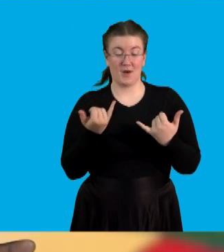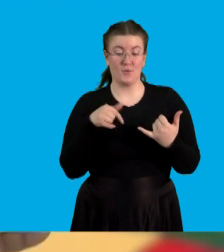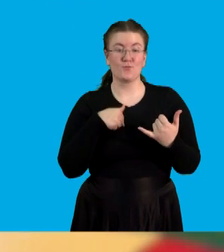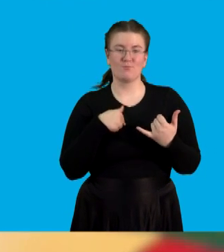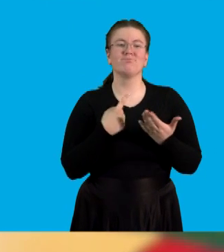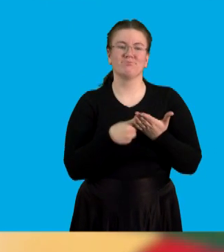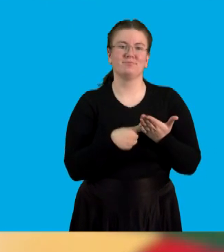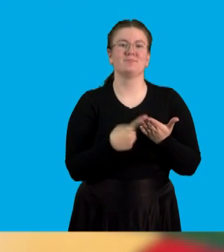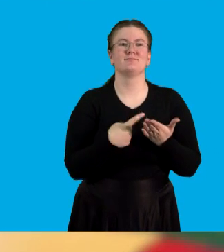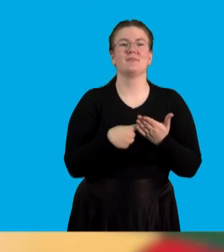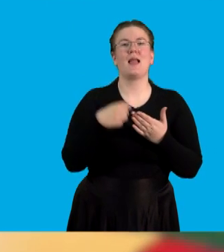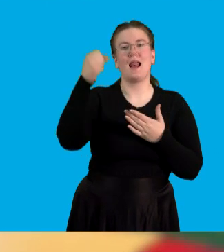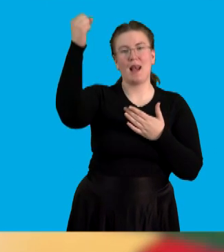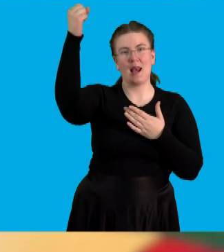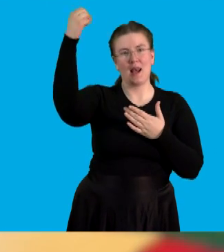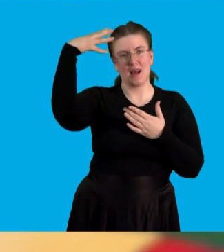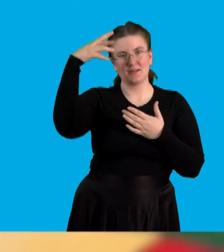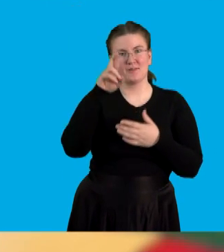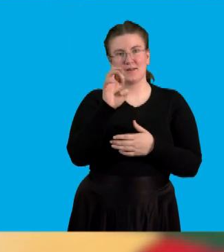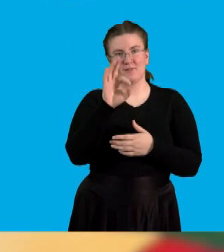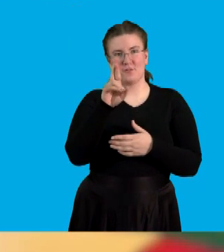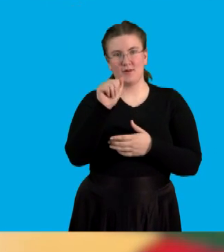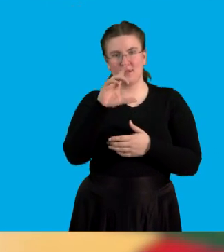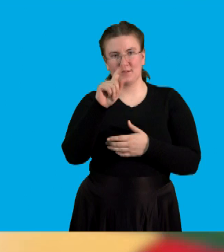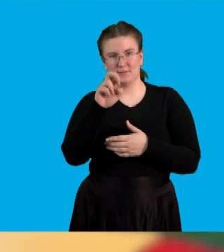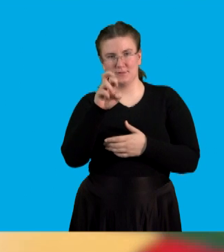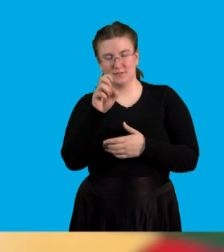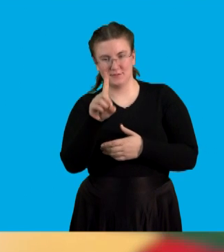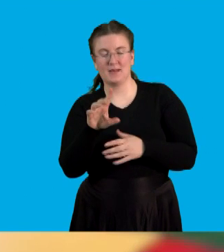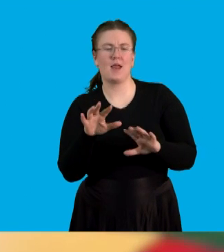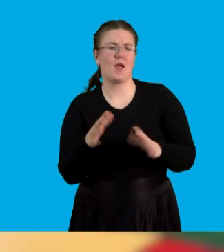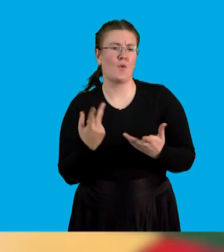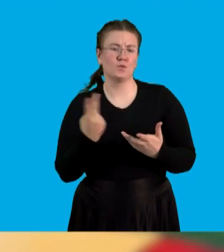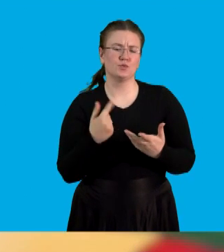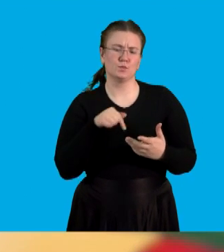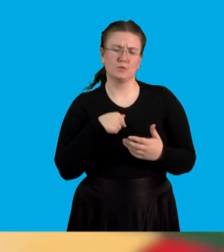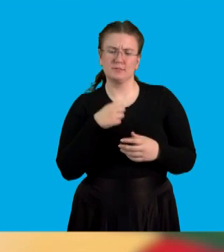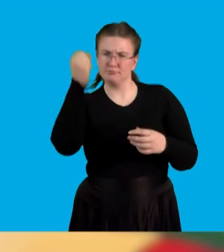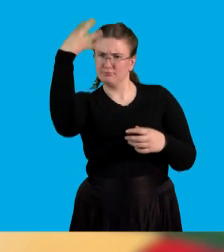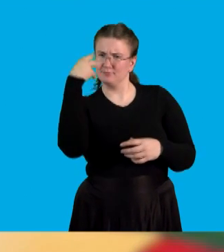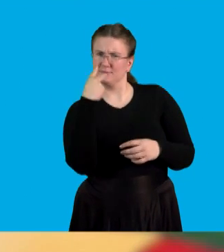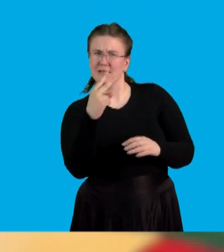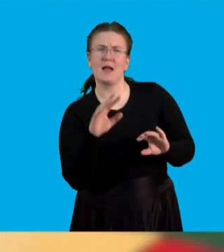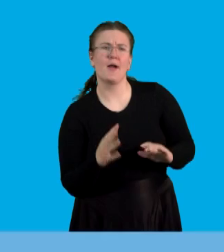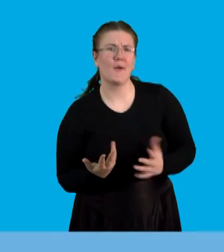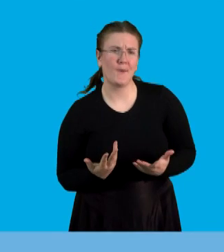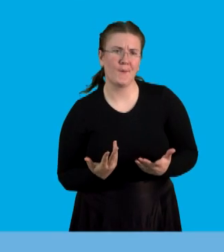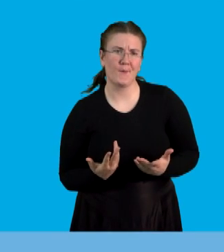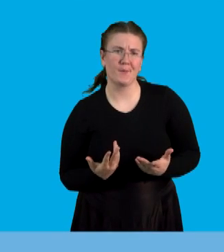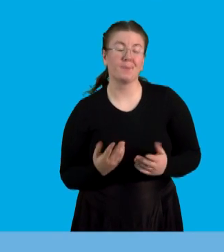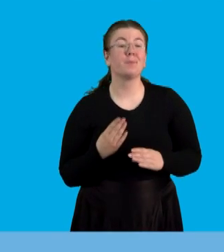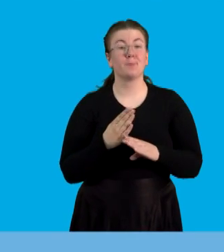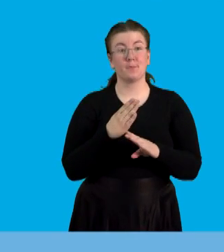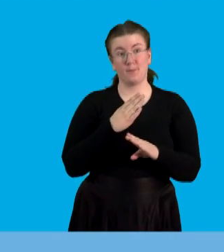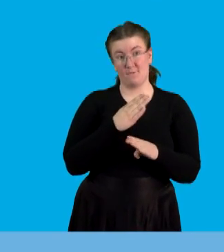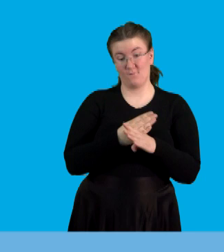refraction of light, how light is refracted, and also how do we then see the light that we are talking about. So